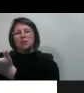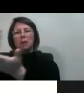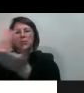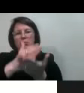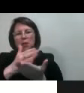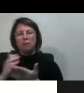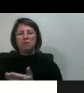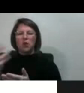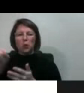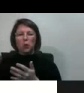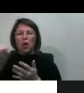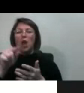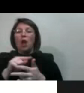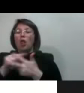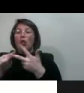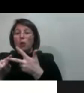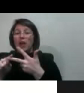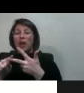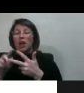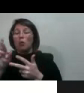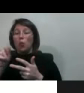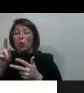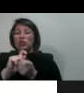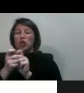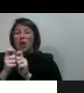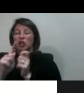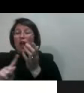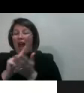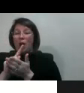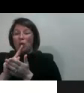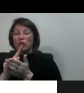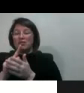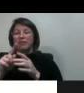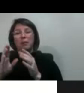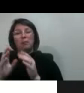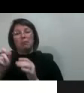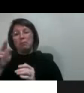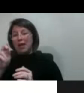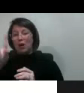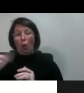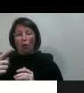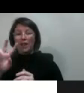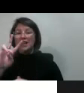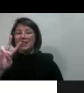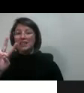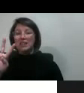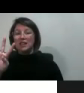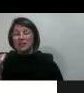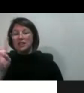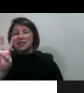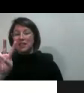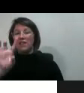There are 3 routes we are changing their hours of operation, so they'll be operating peak only. That's the 67, 85, and 131.